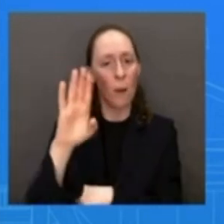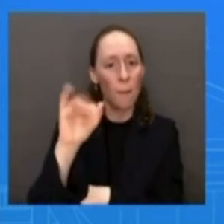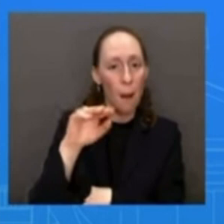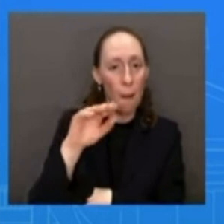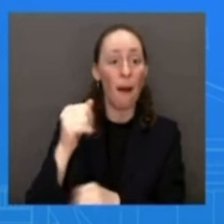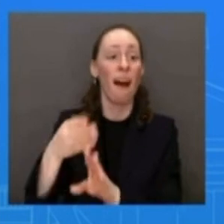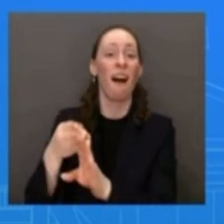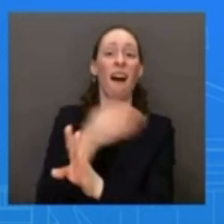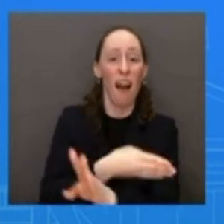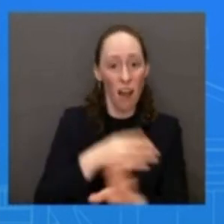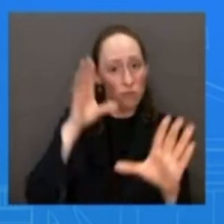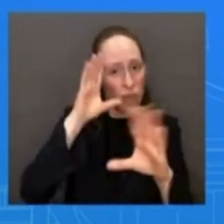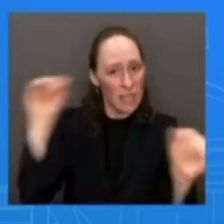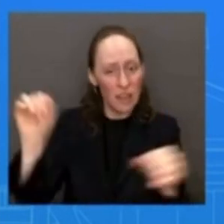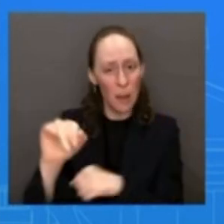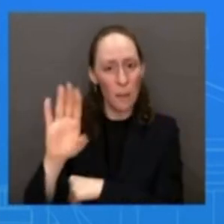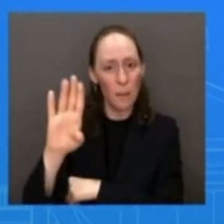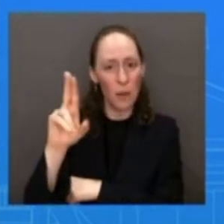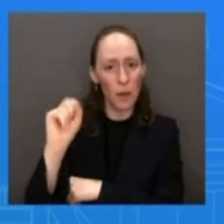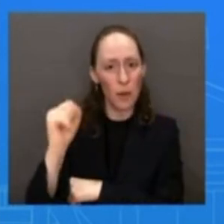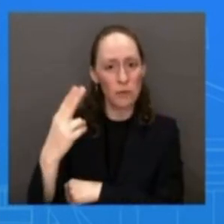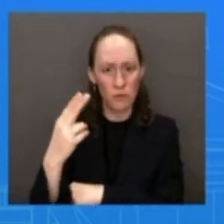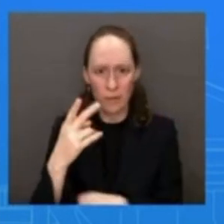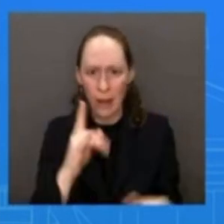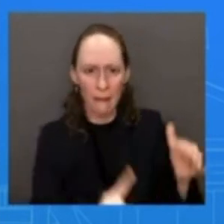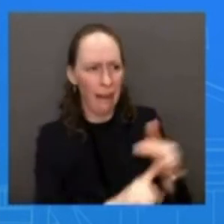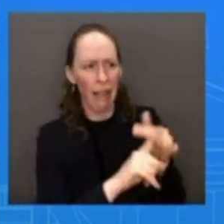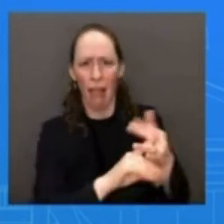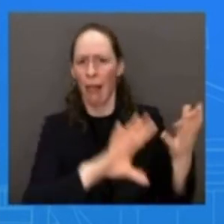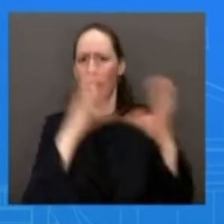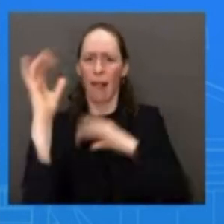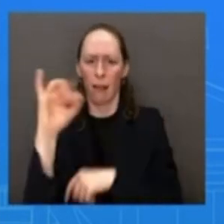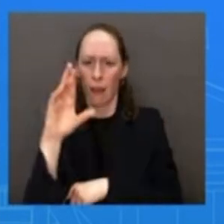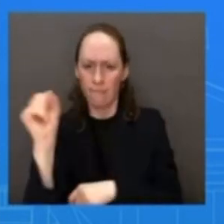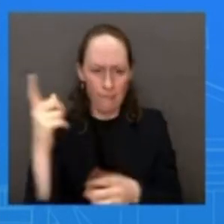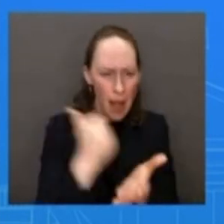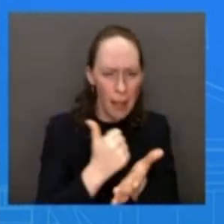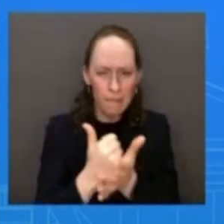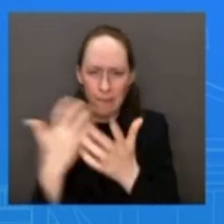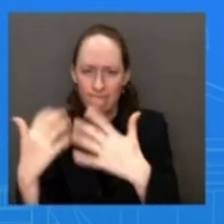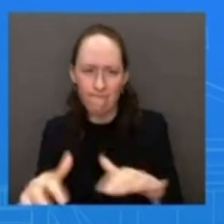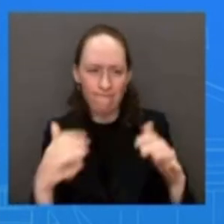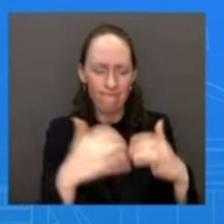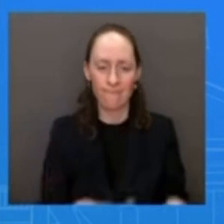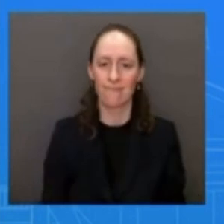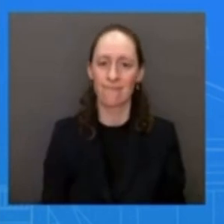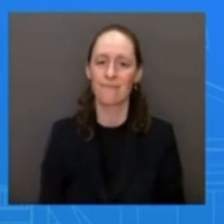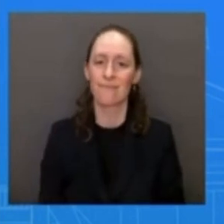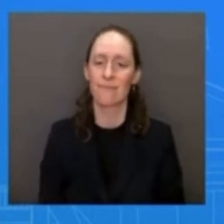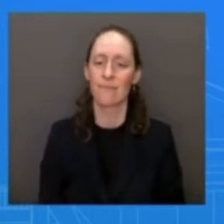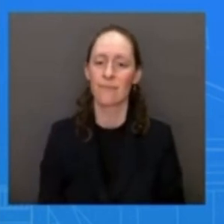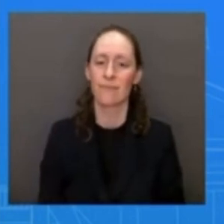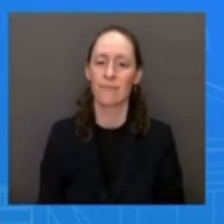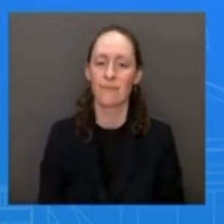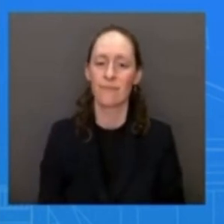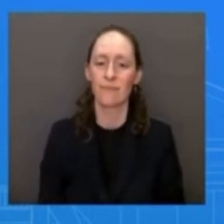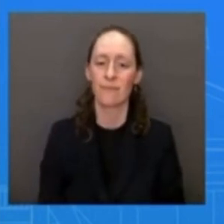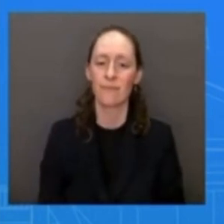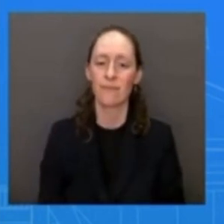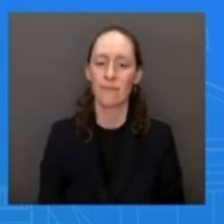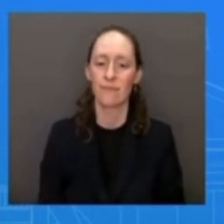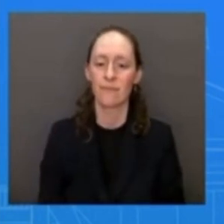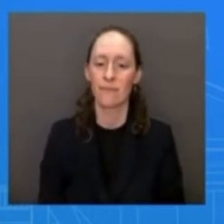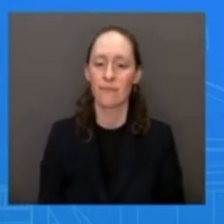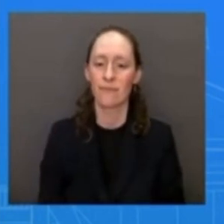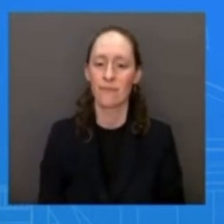Of the IRS, Acting Commissioner in Office of Management and Controller at the OMB. As I just laid out, he's worked for both a